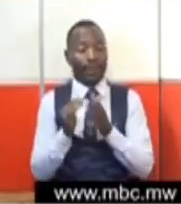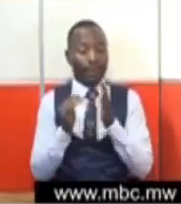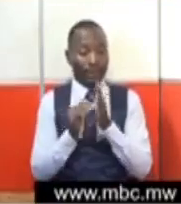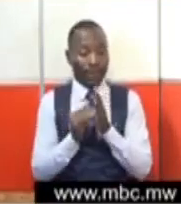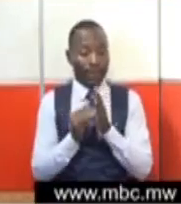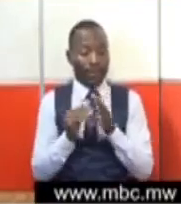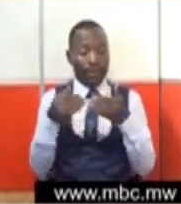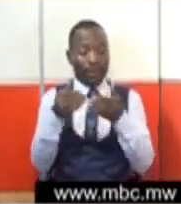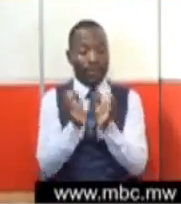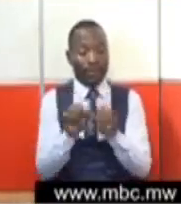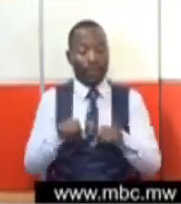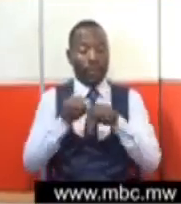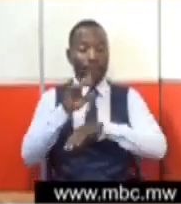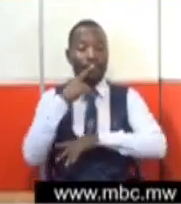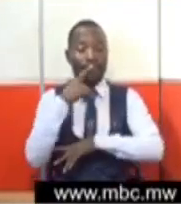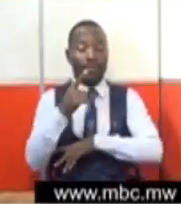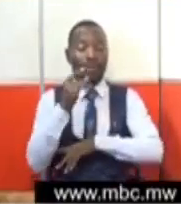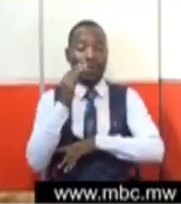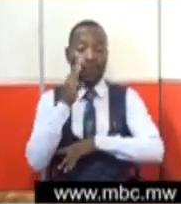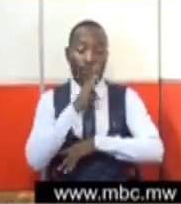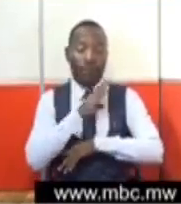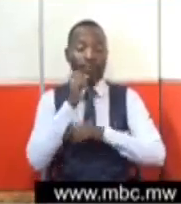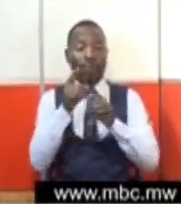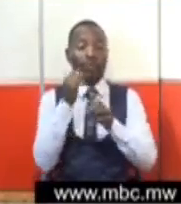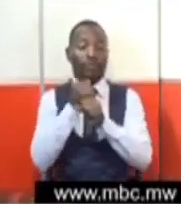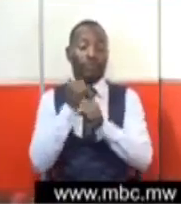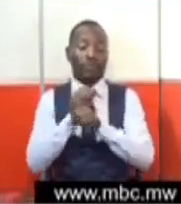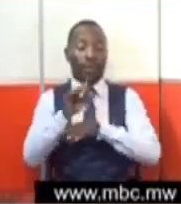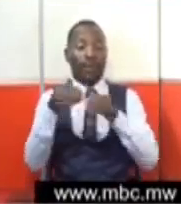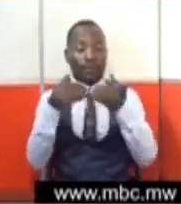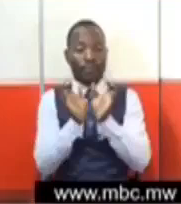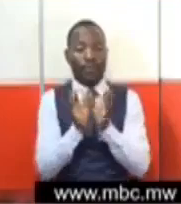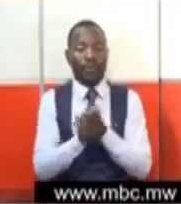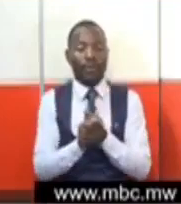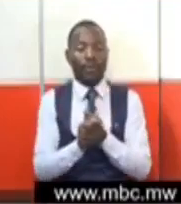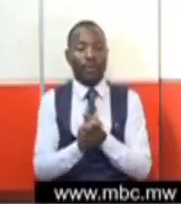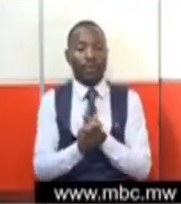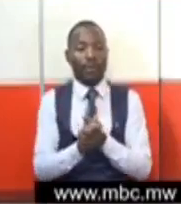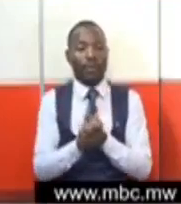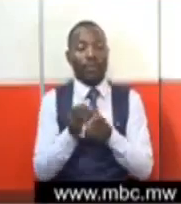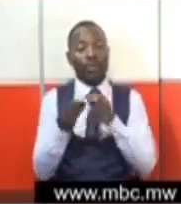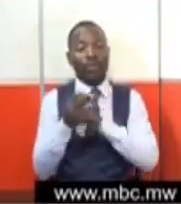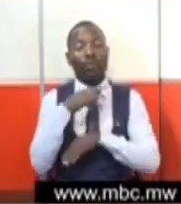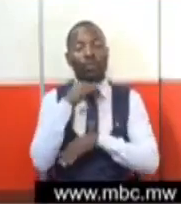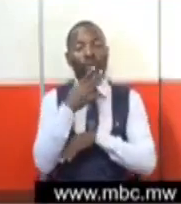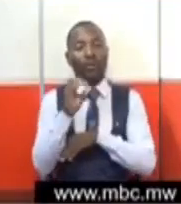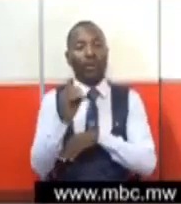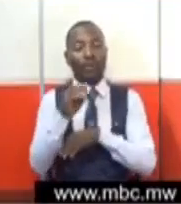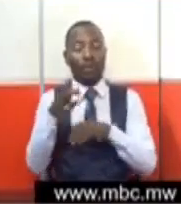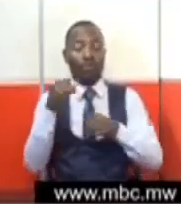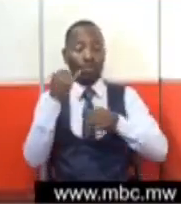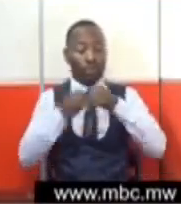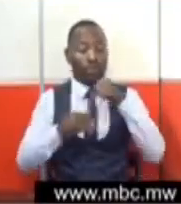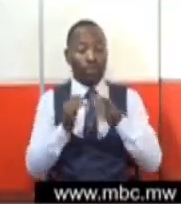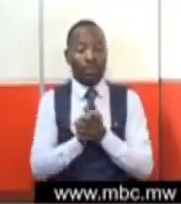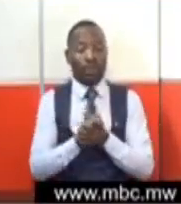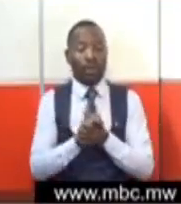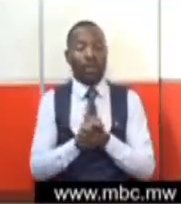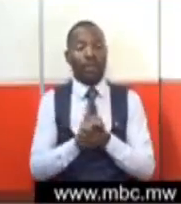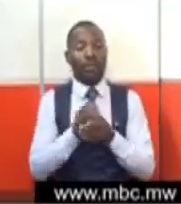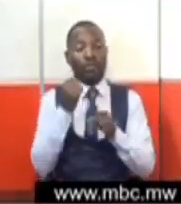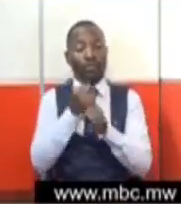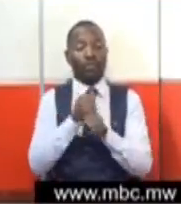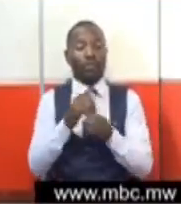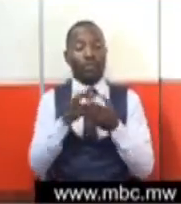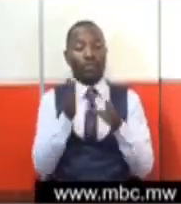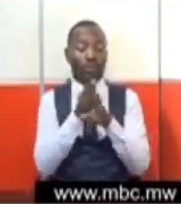Portland Cement Management, once the plant is operational, the company will save up to $50 million worth of forex, which they have been